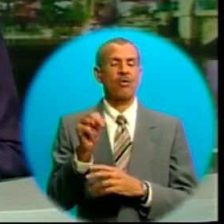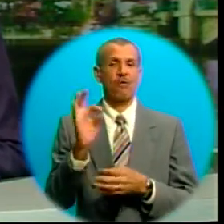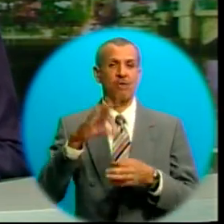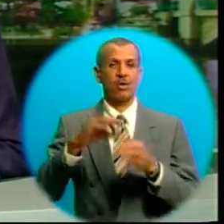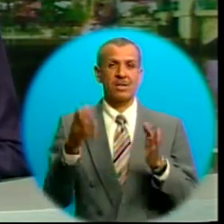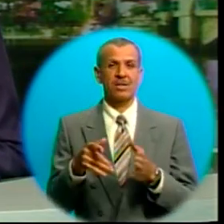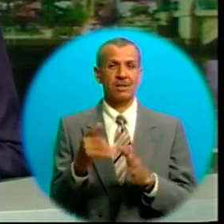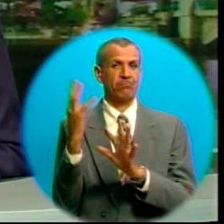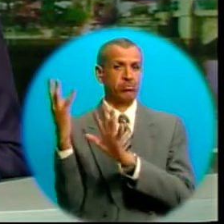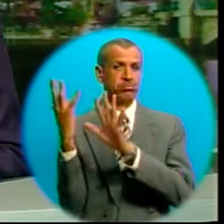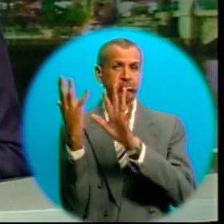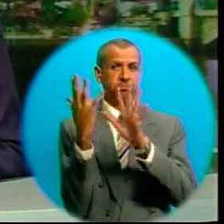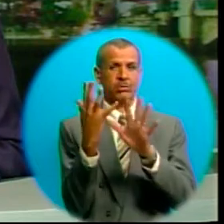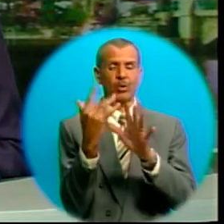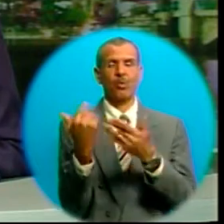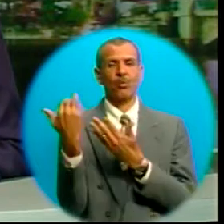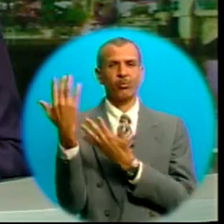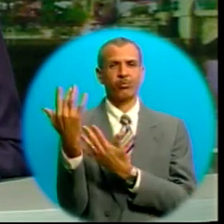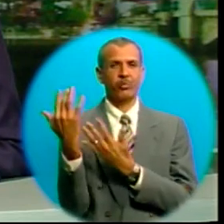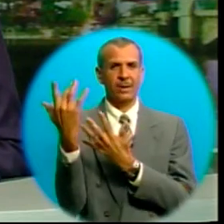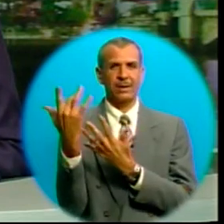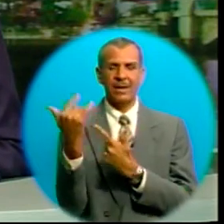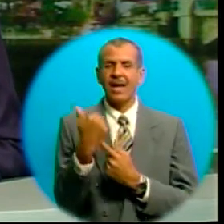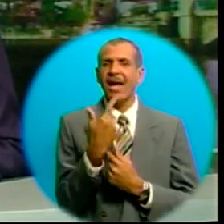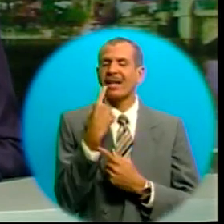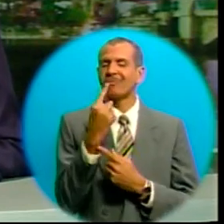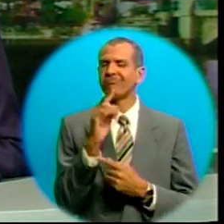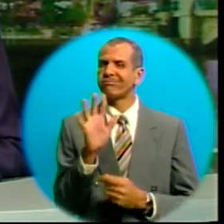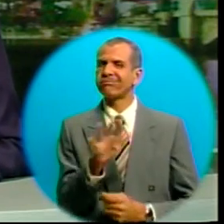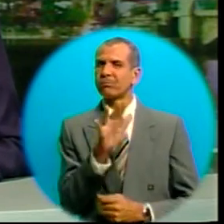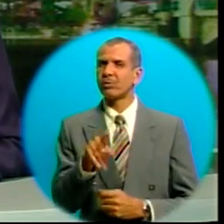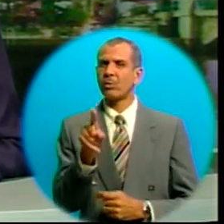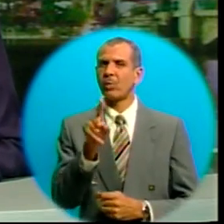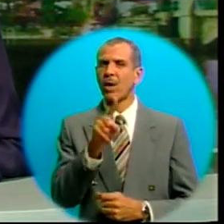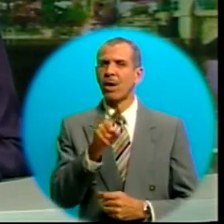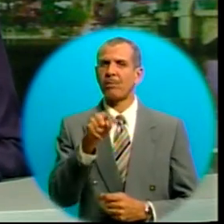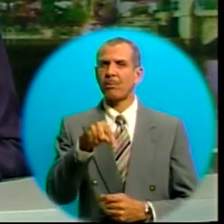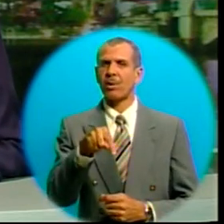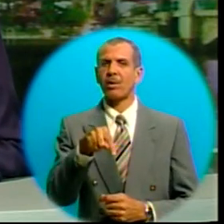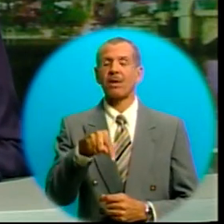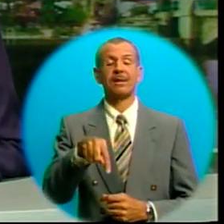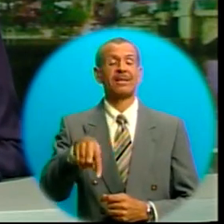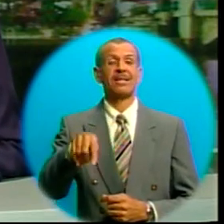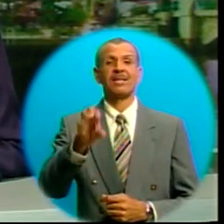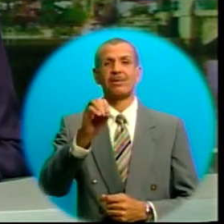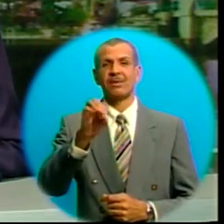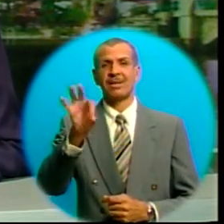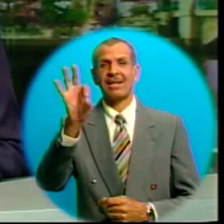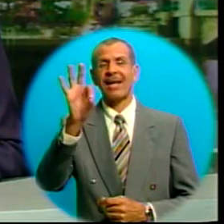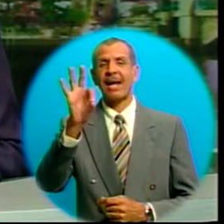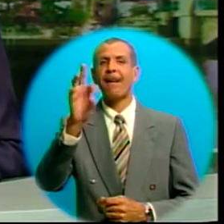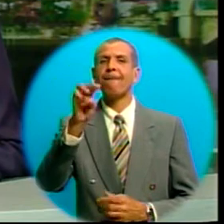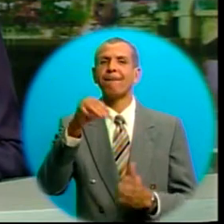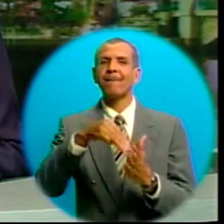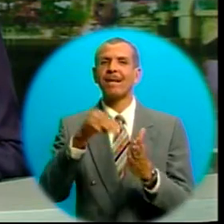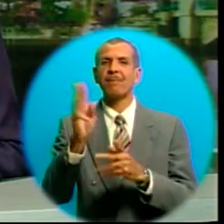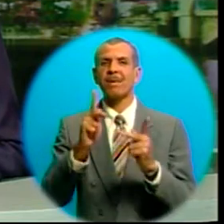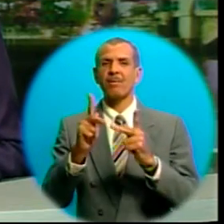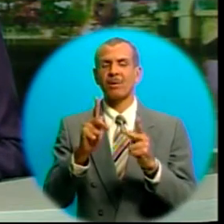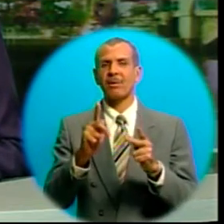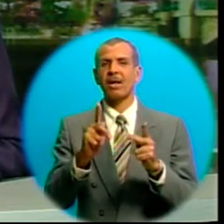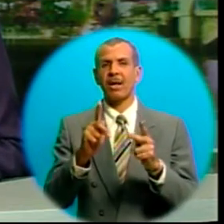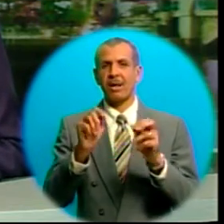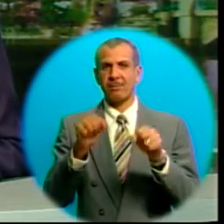queues waiting to cast their ballots. There are an estimated just over 1 million people eligible to vote in that